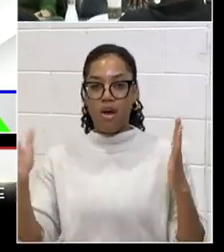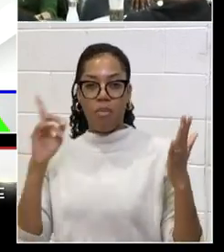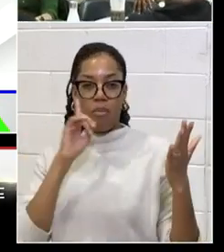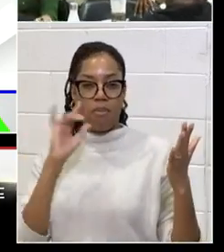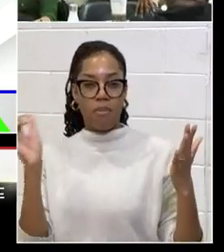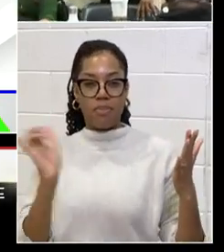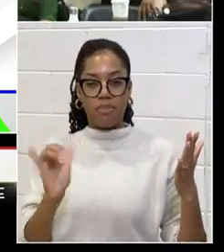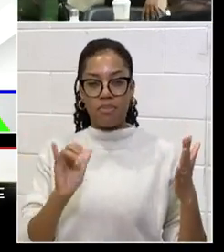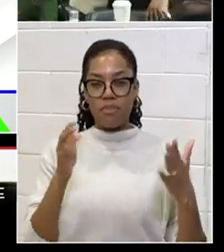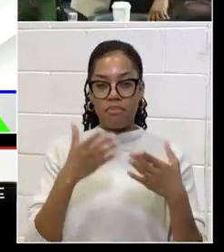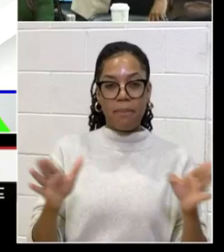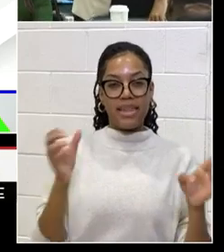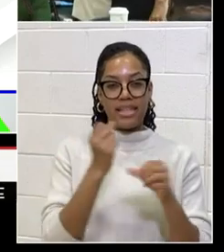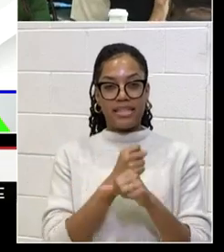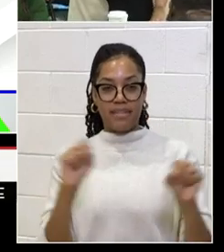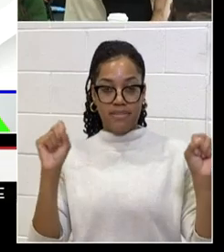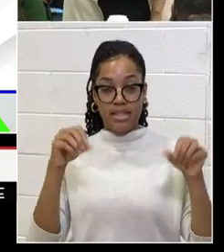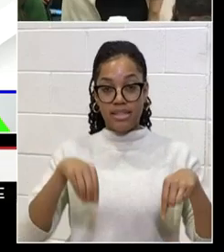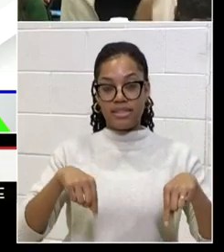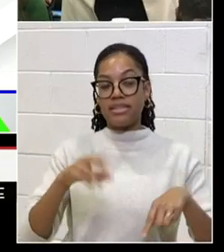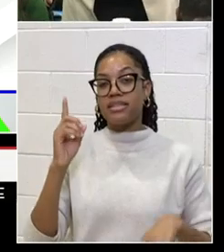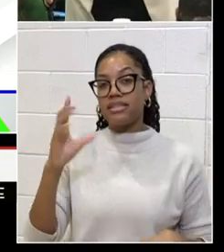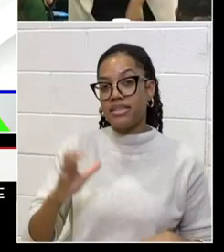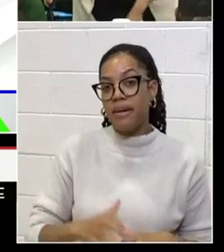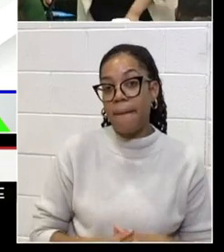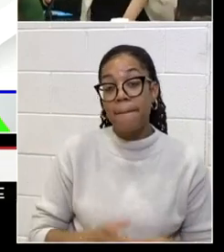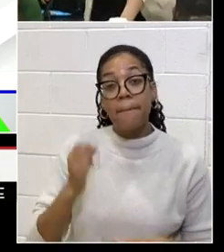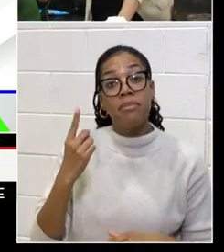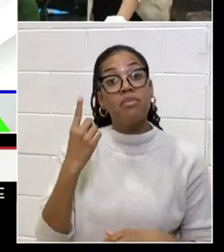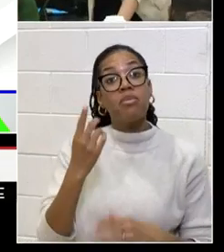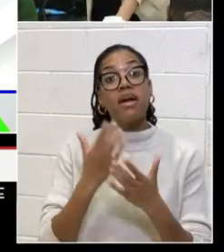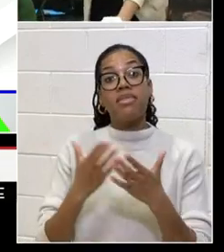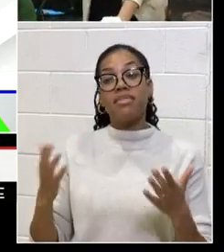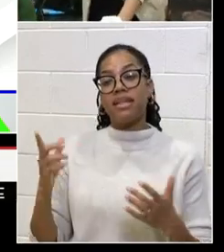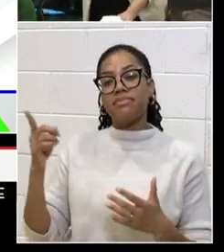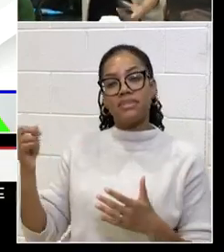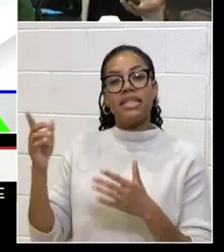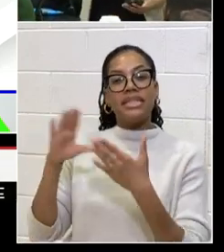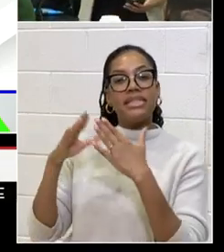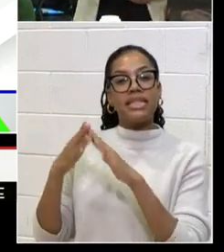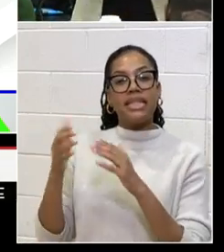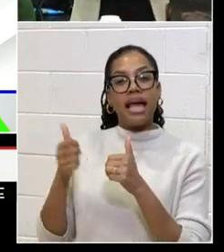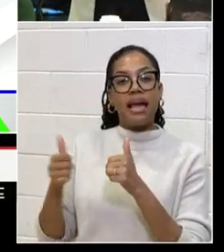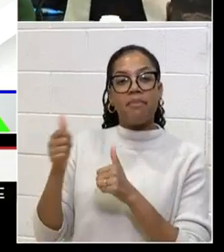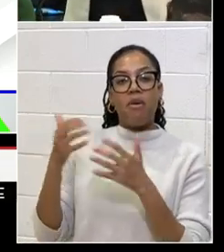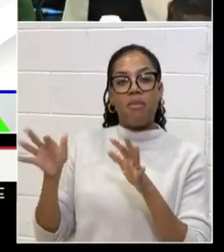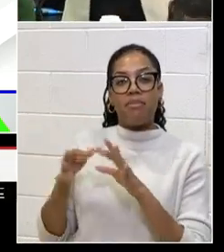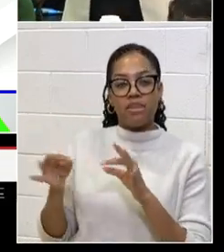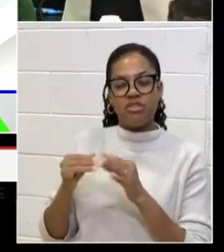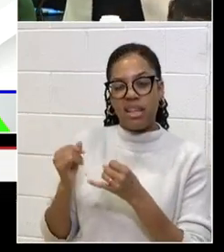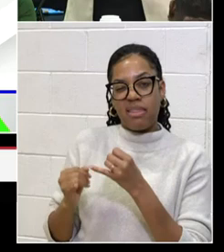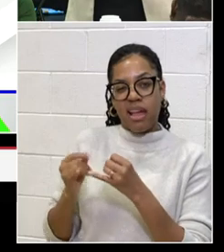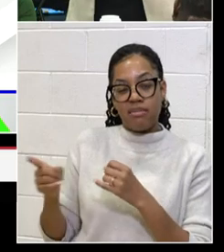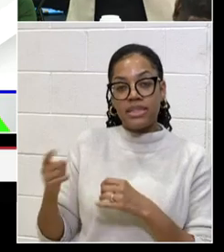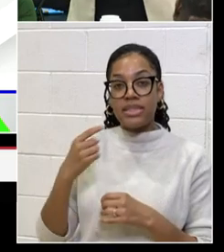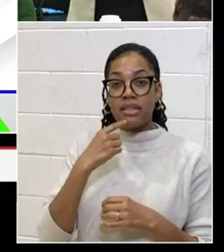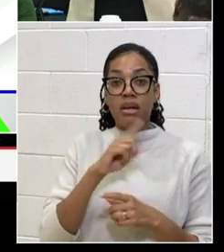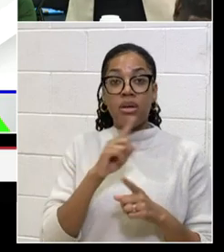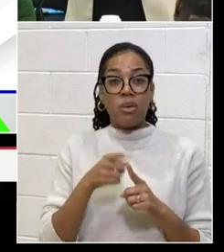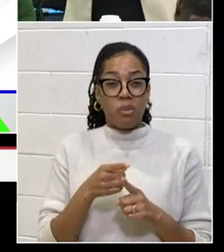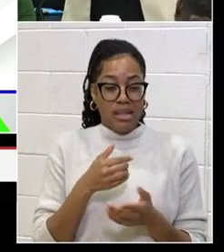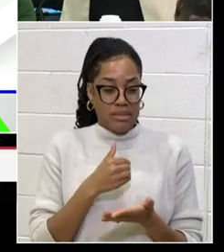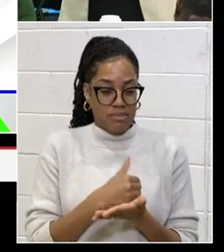in our city. And so one of the things that you heard the city administrator say at the end is when times are tight, you have to focus